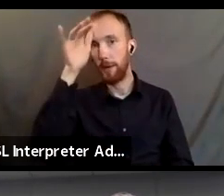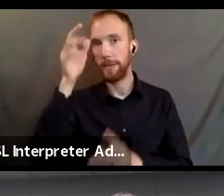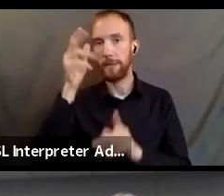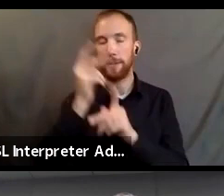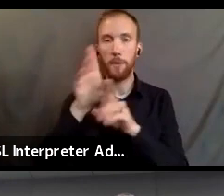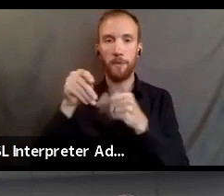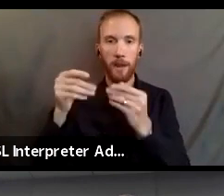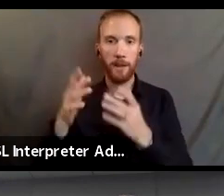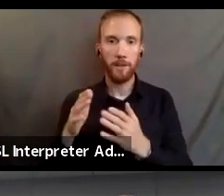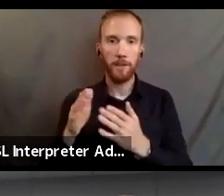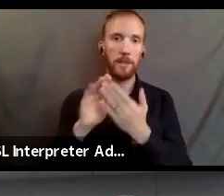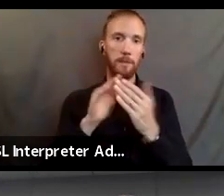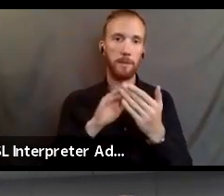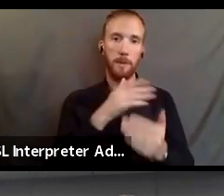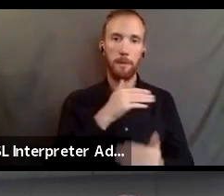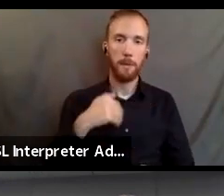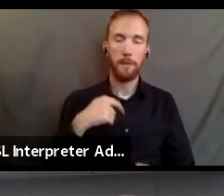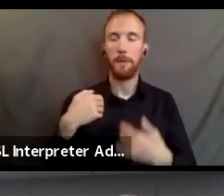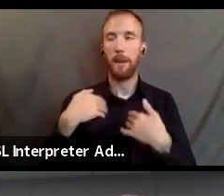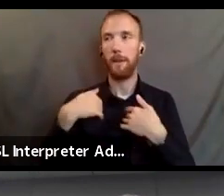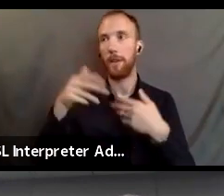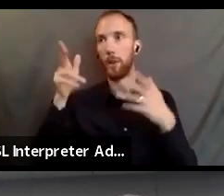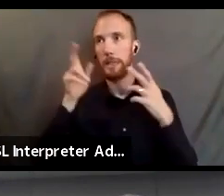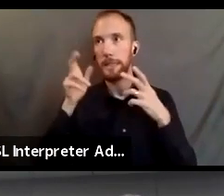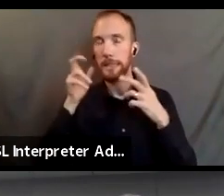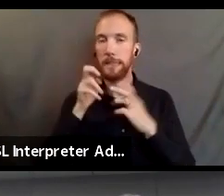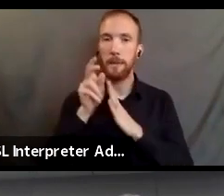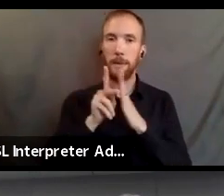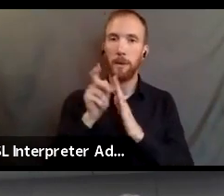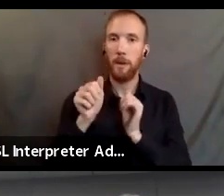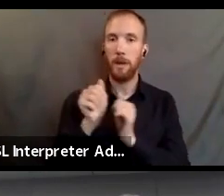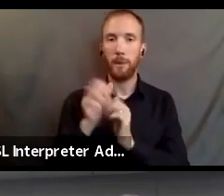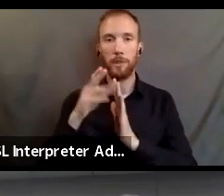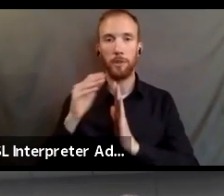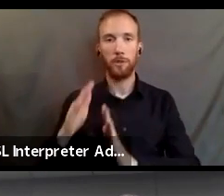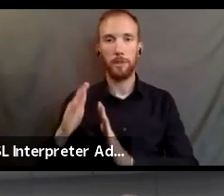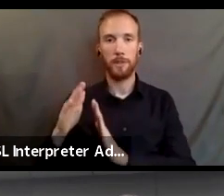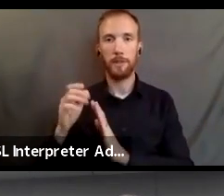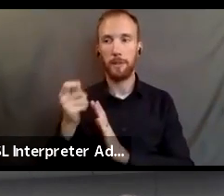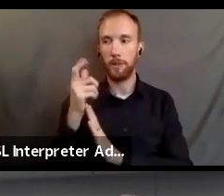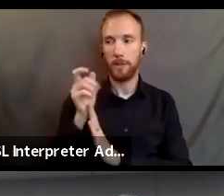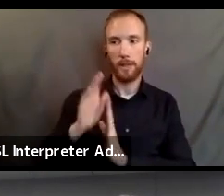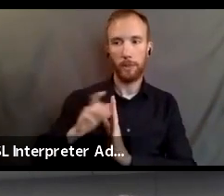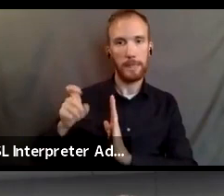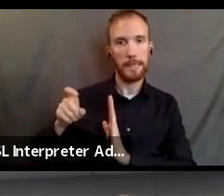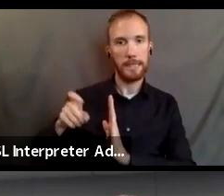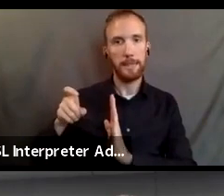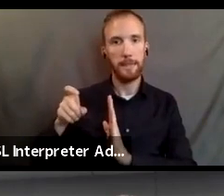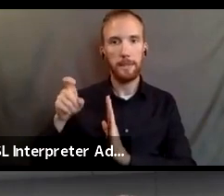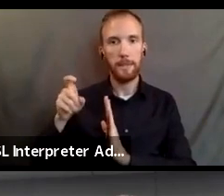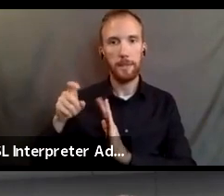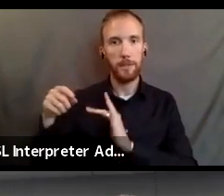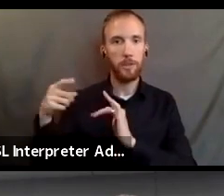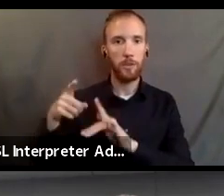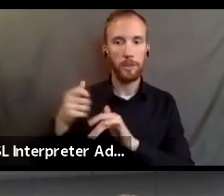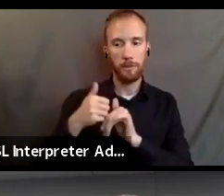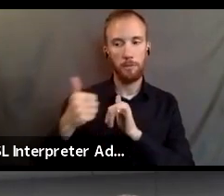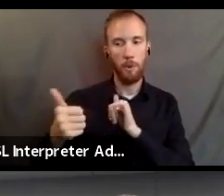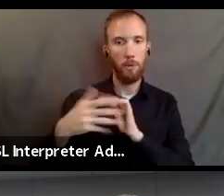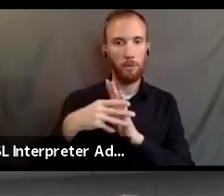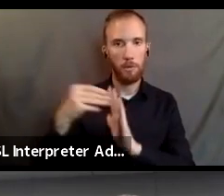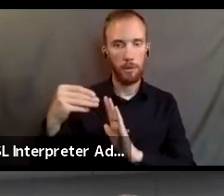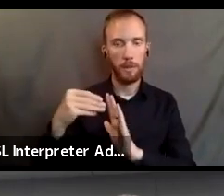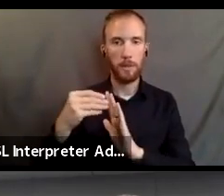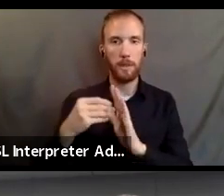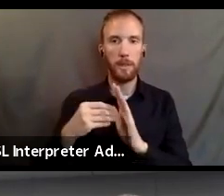wheel listening sessions with students to understand their needs and made remote learning and their movement to learn or